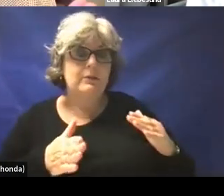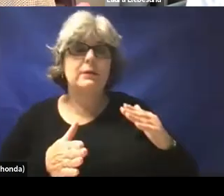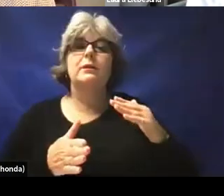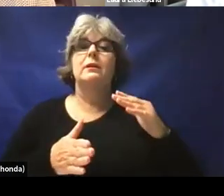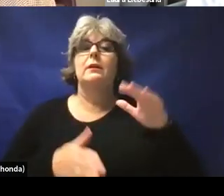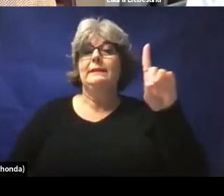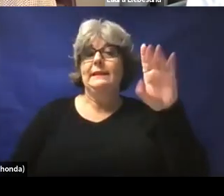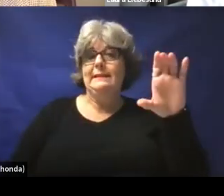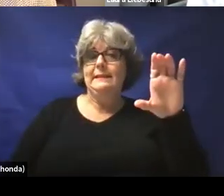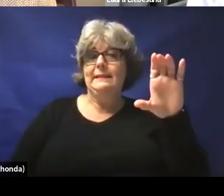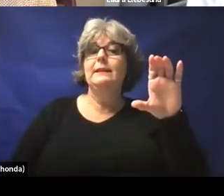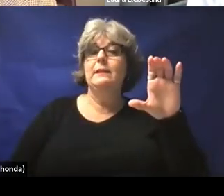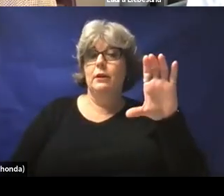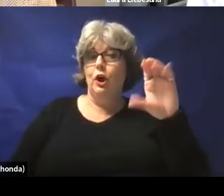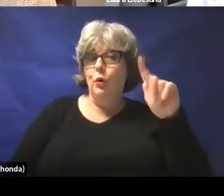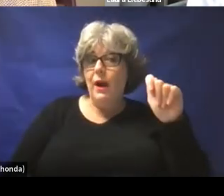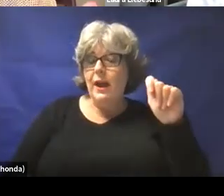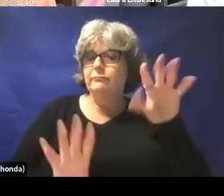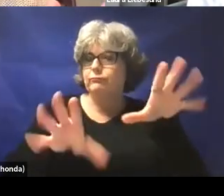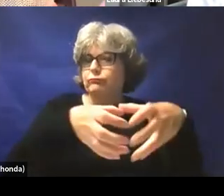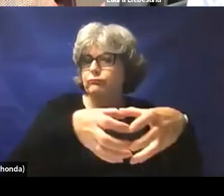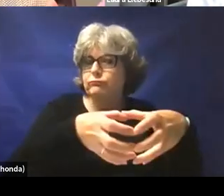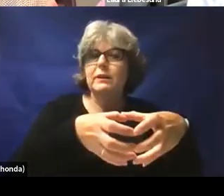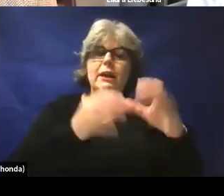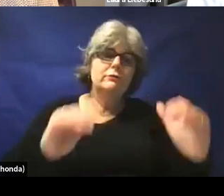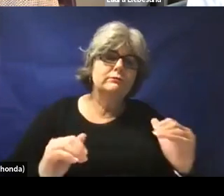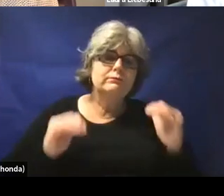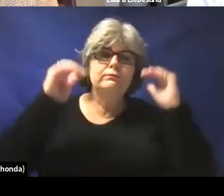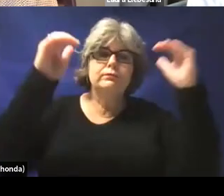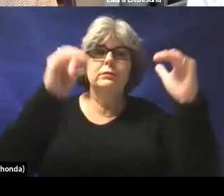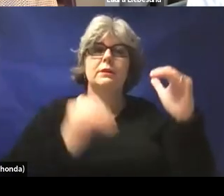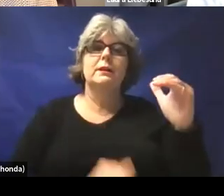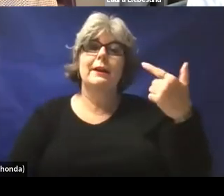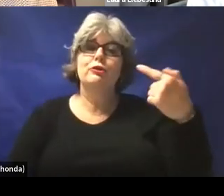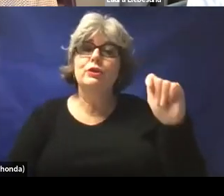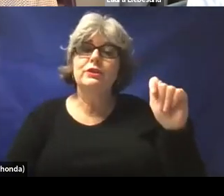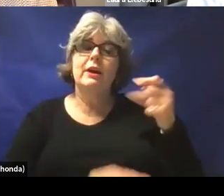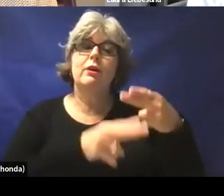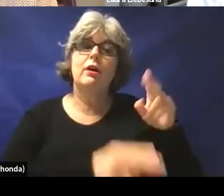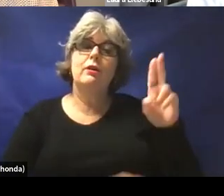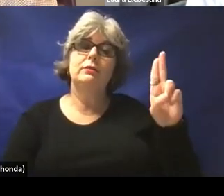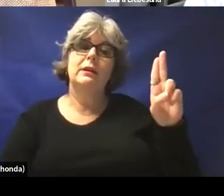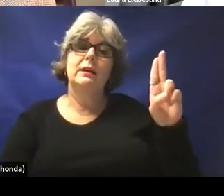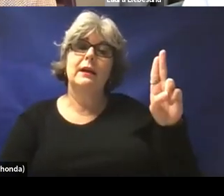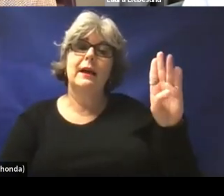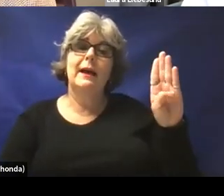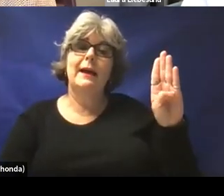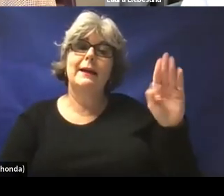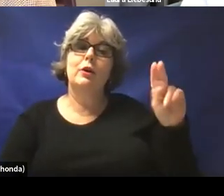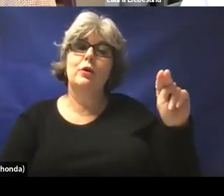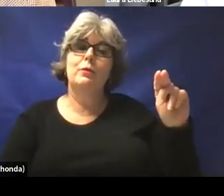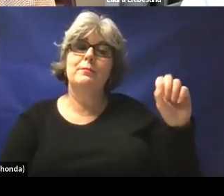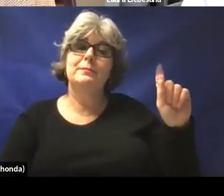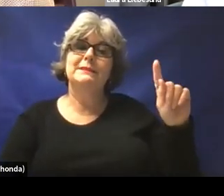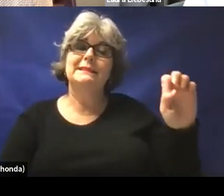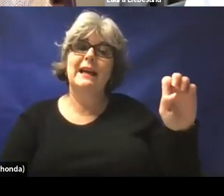DC Craft Bartender Guild, and was really raising the game at Bourbon Steak in Georgetown. And he was one of the stars of the cocktail renaissance in